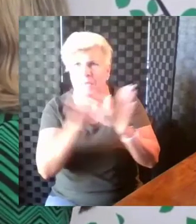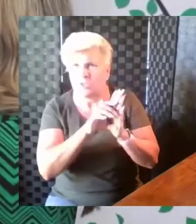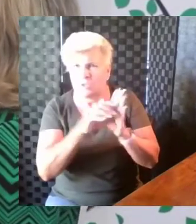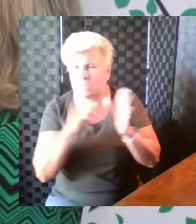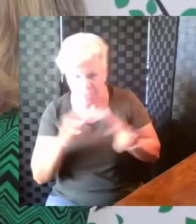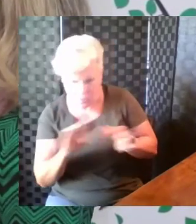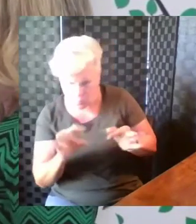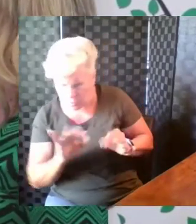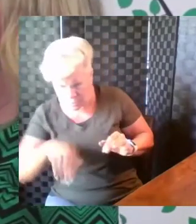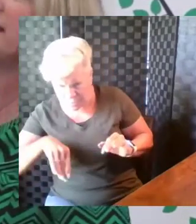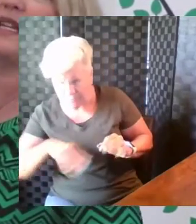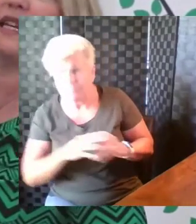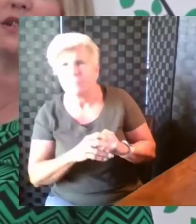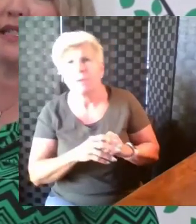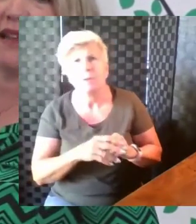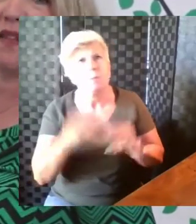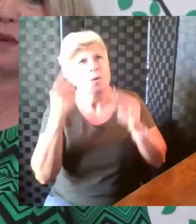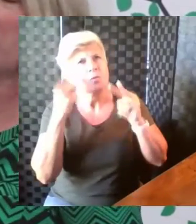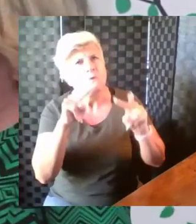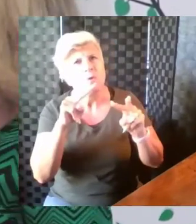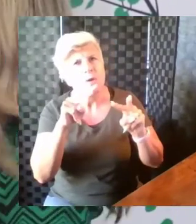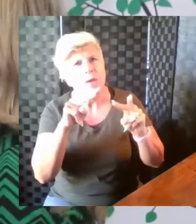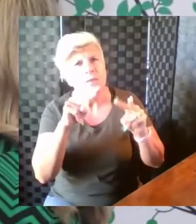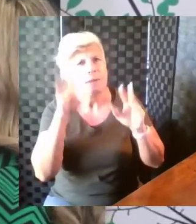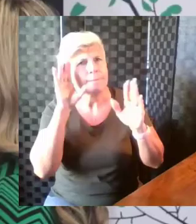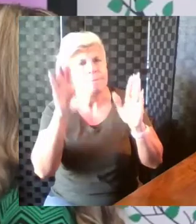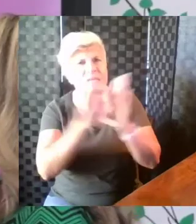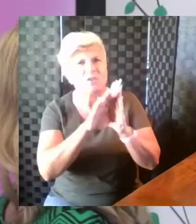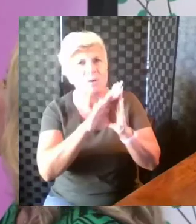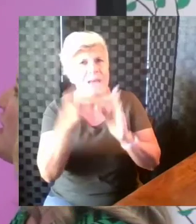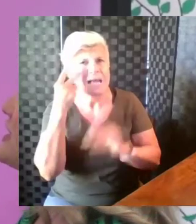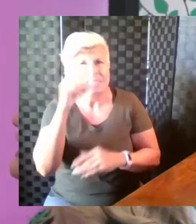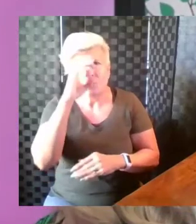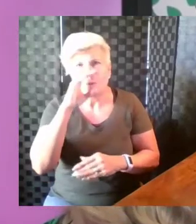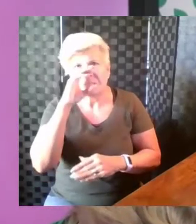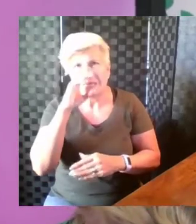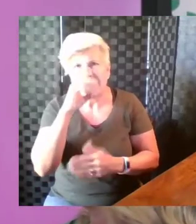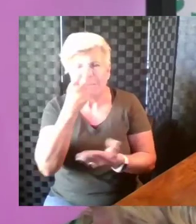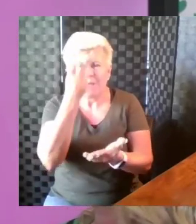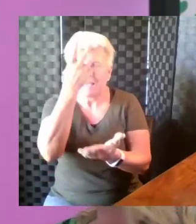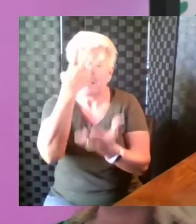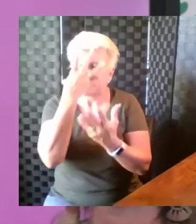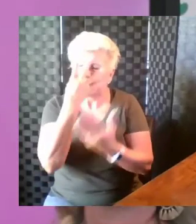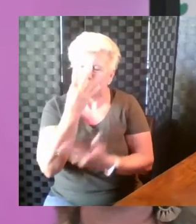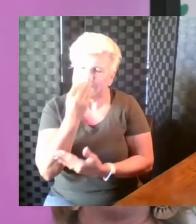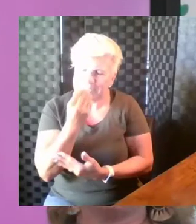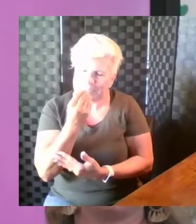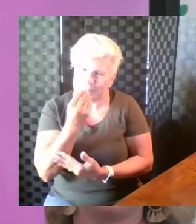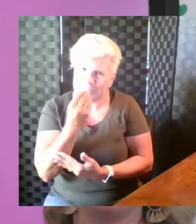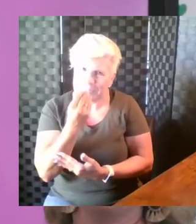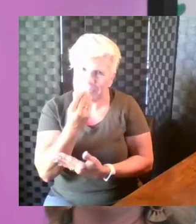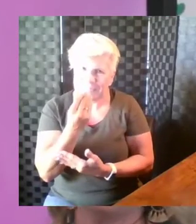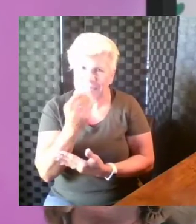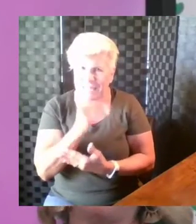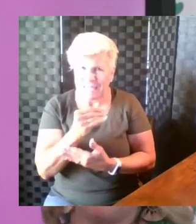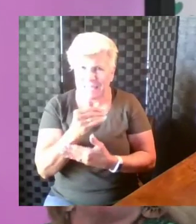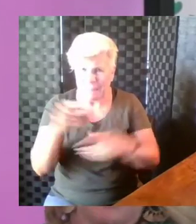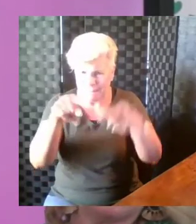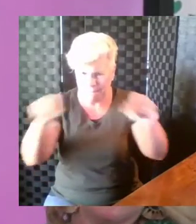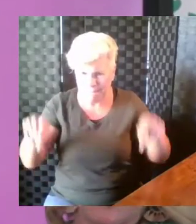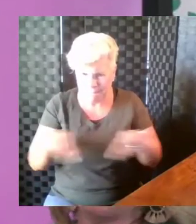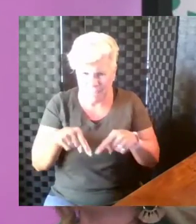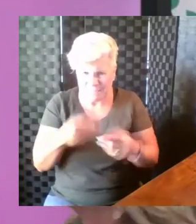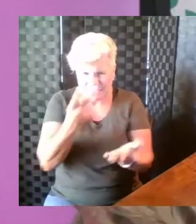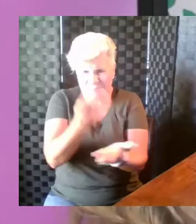I notice in this picture is I see Chrysanthemum, and she's sleeping, and it looks like a basket, but it's probably